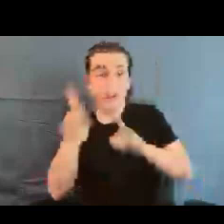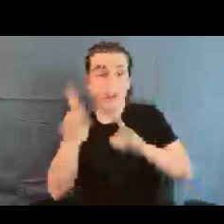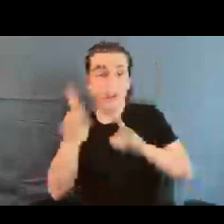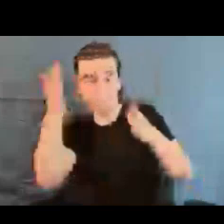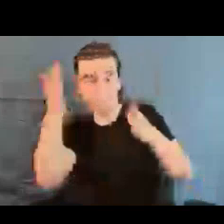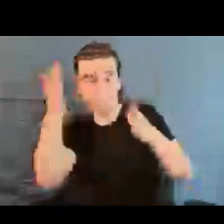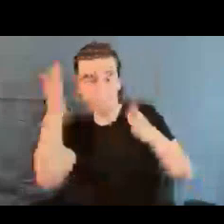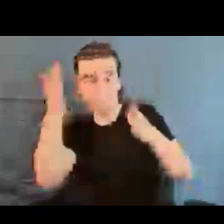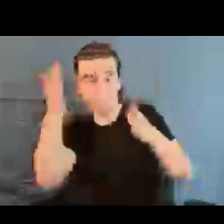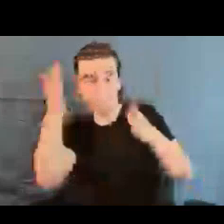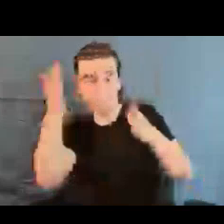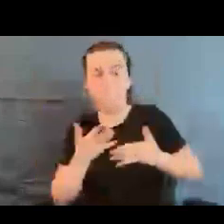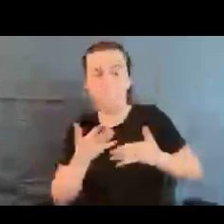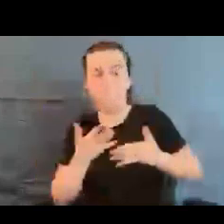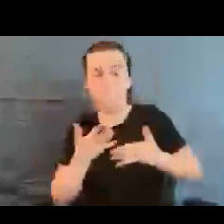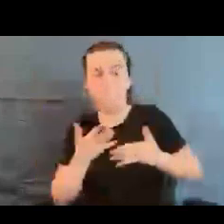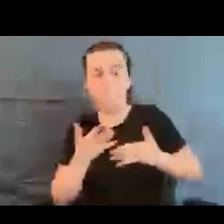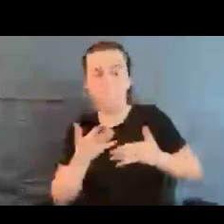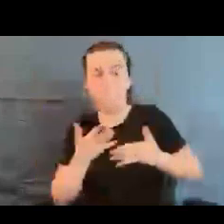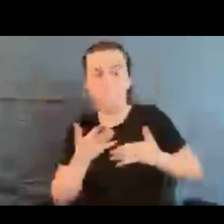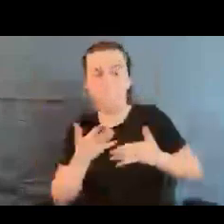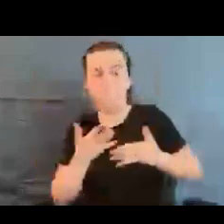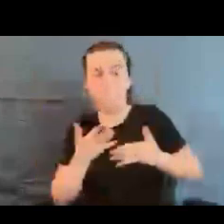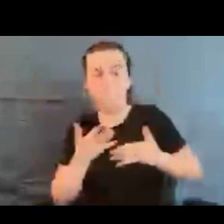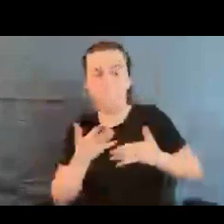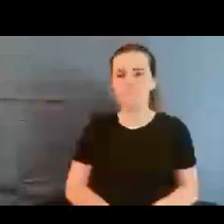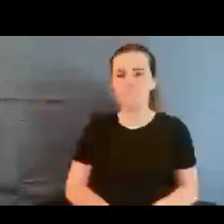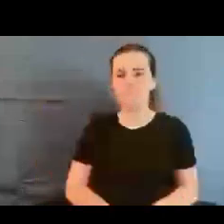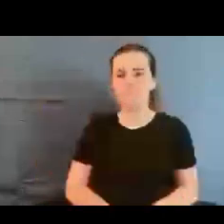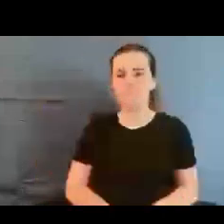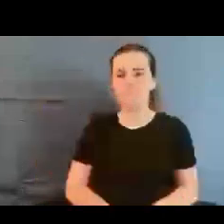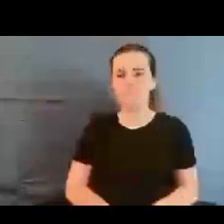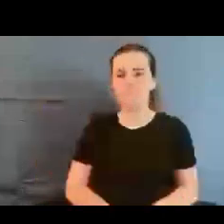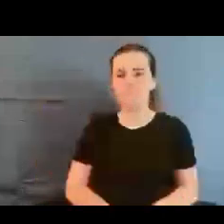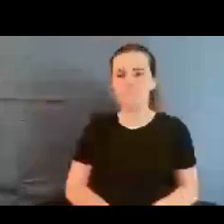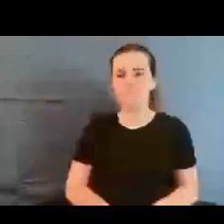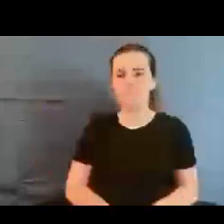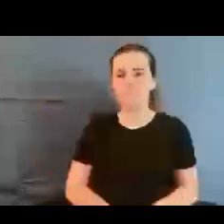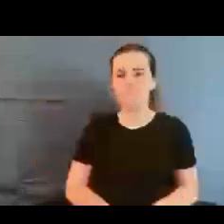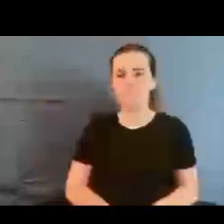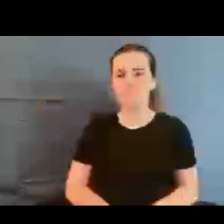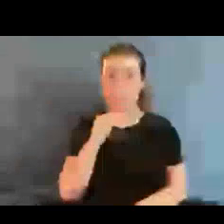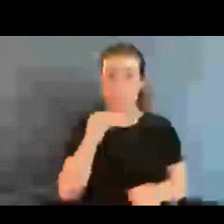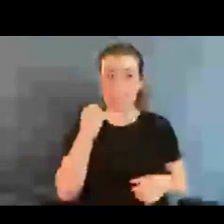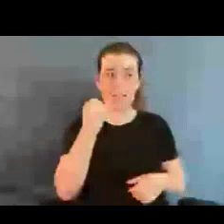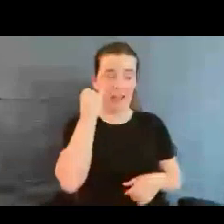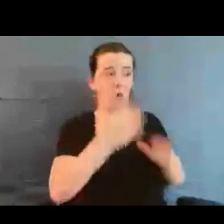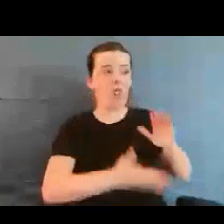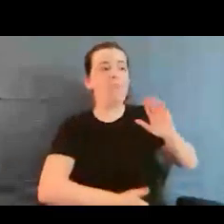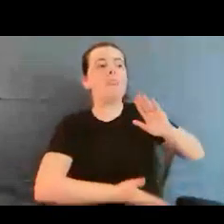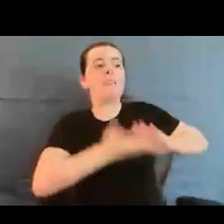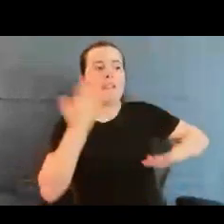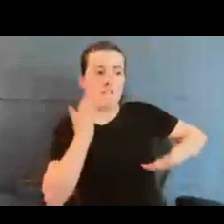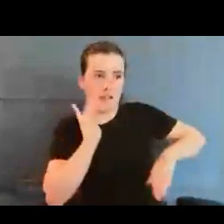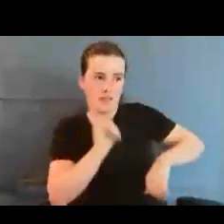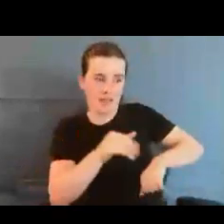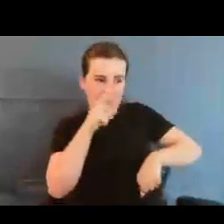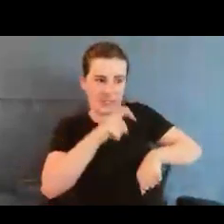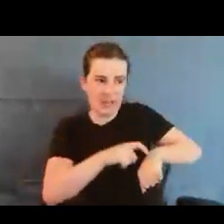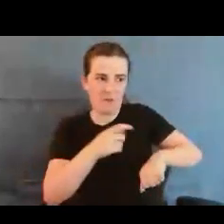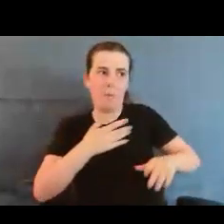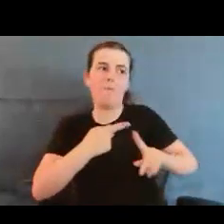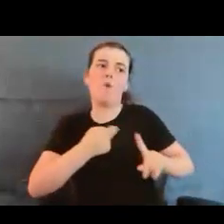add them. Just pop Awesome. your name in the chat. Great. My guess is it would be that you're leaving by that time just from experience in races, but I just don't know for